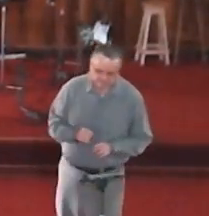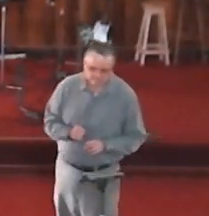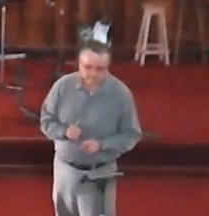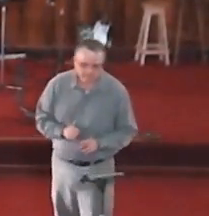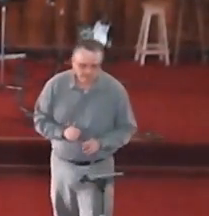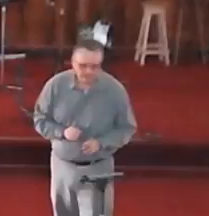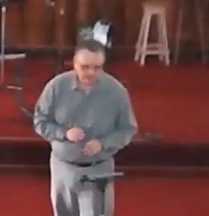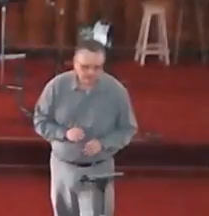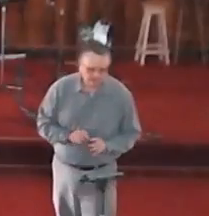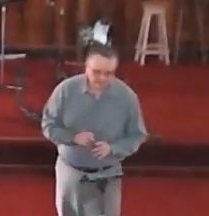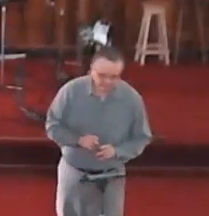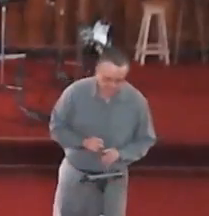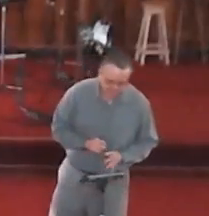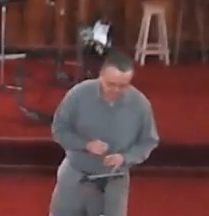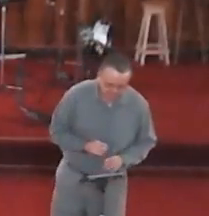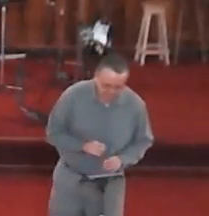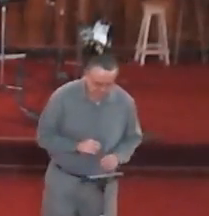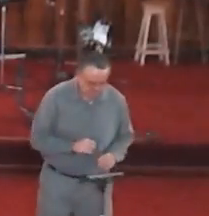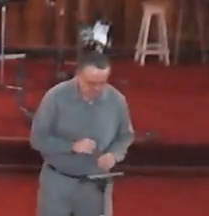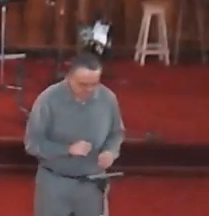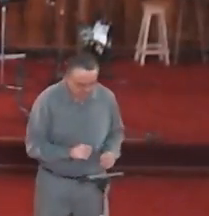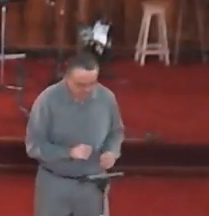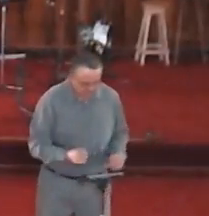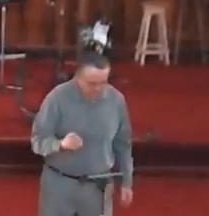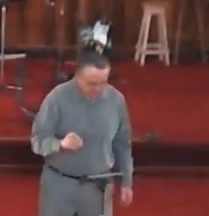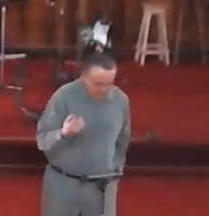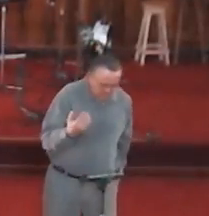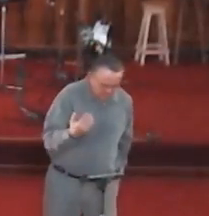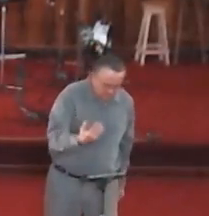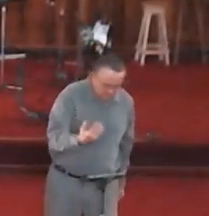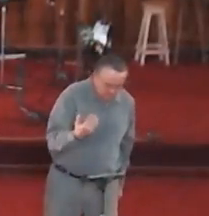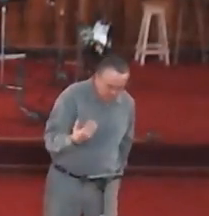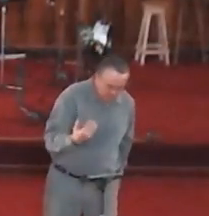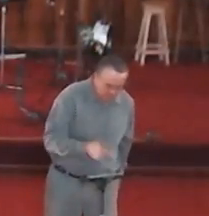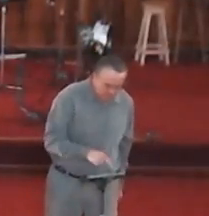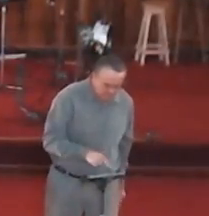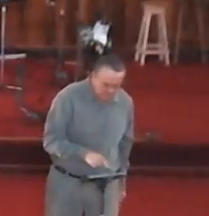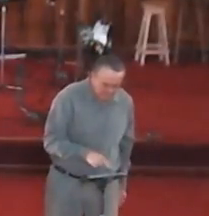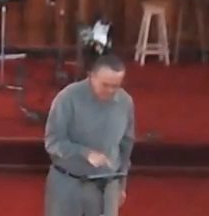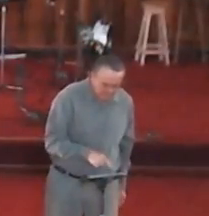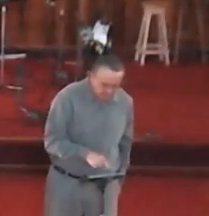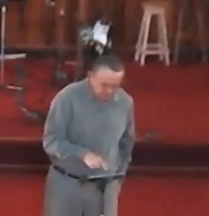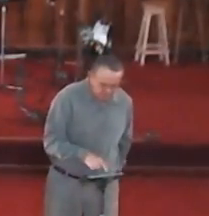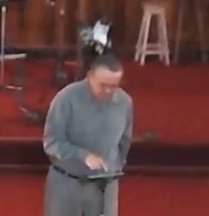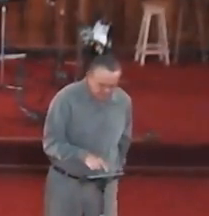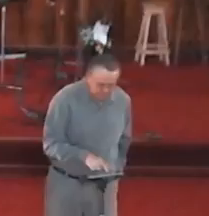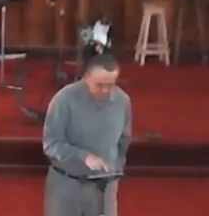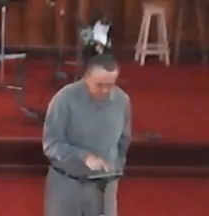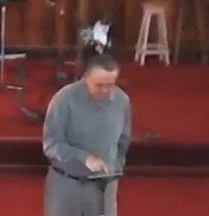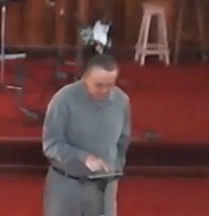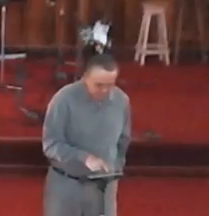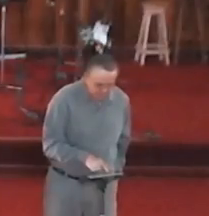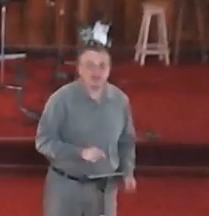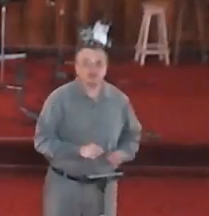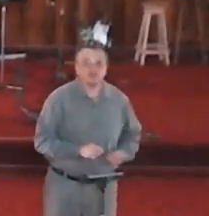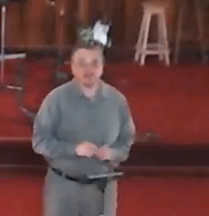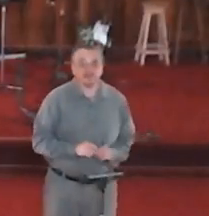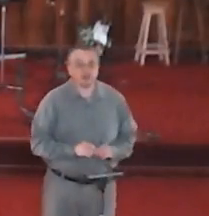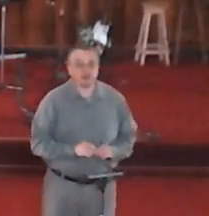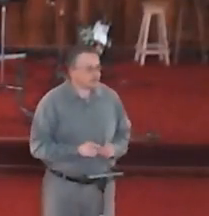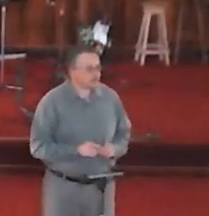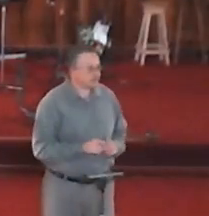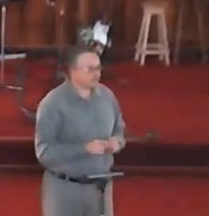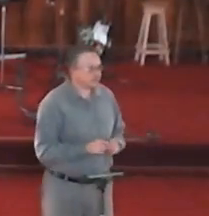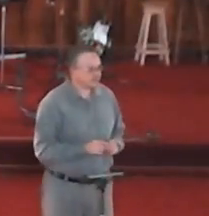the Jewish synagogues. John was with them as their helper. Entonces eso nos da una más, en la lengua inspirada de Bernabé